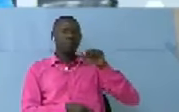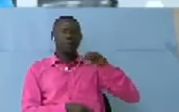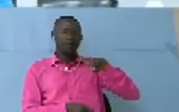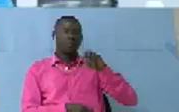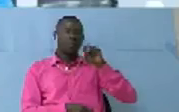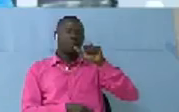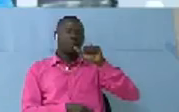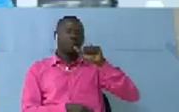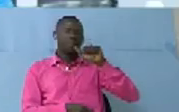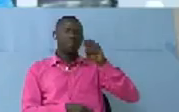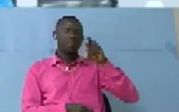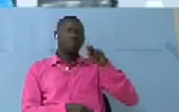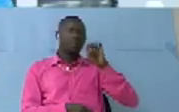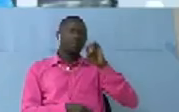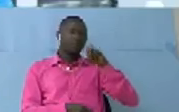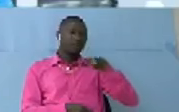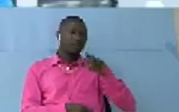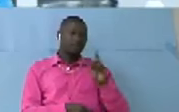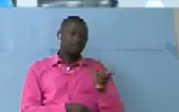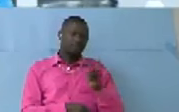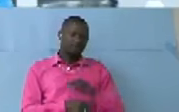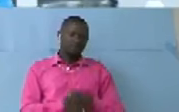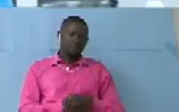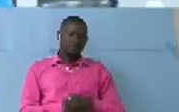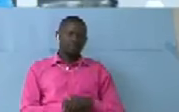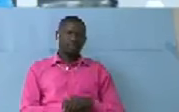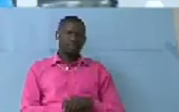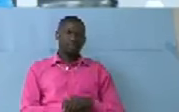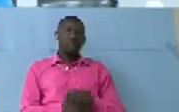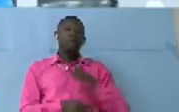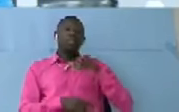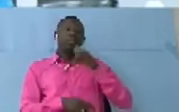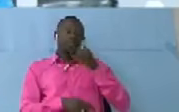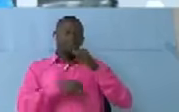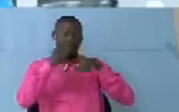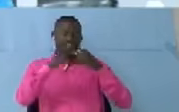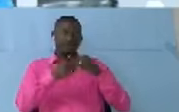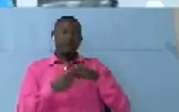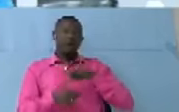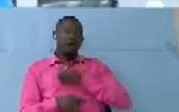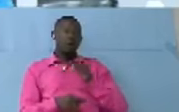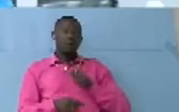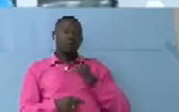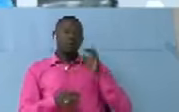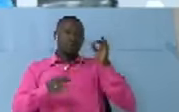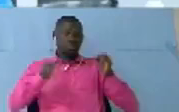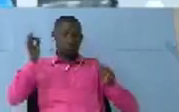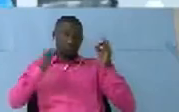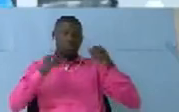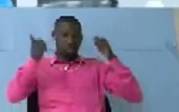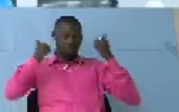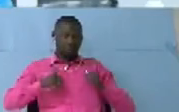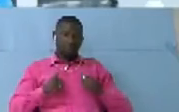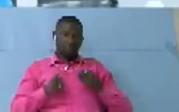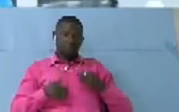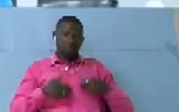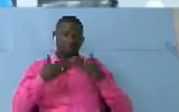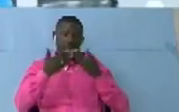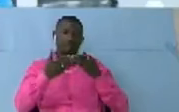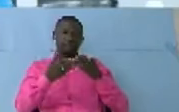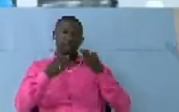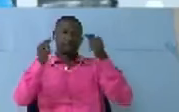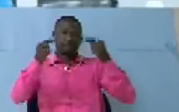hearing, during the court proceedings, our court, not testimony to High Court, I gave testimony at the High